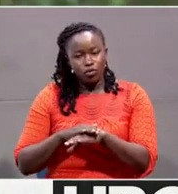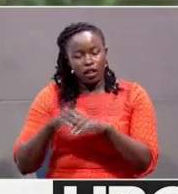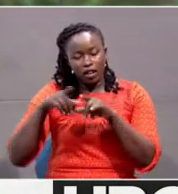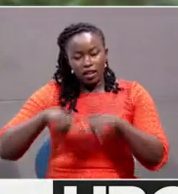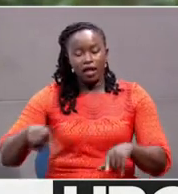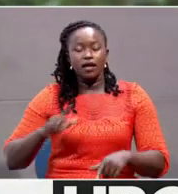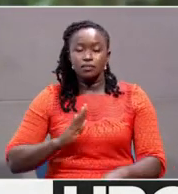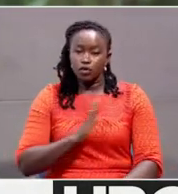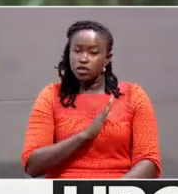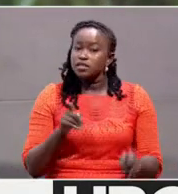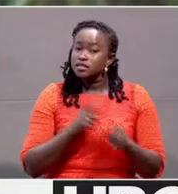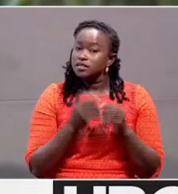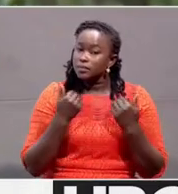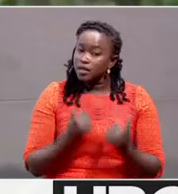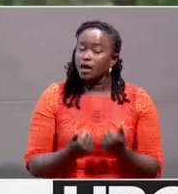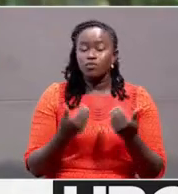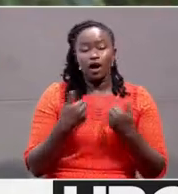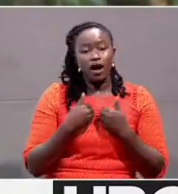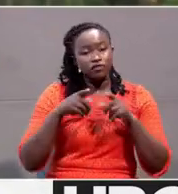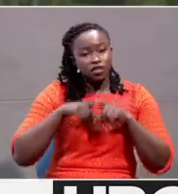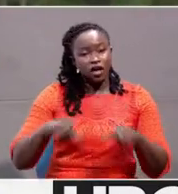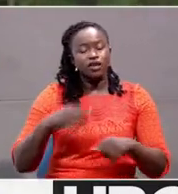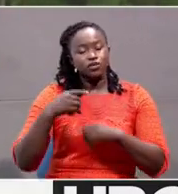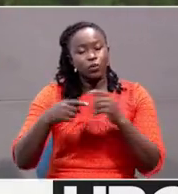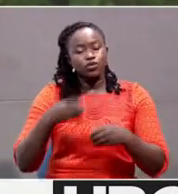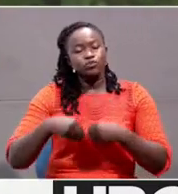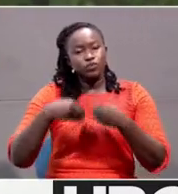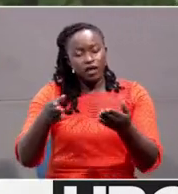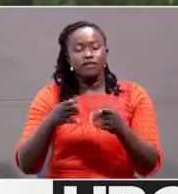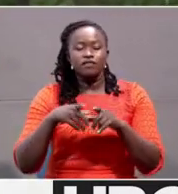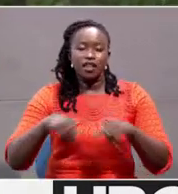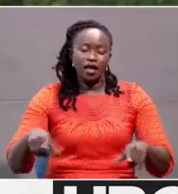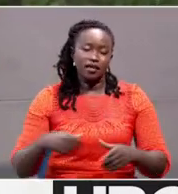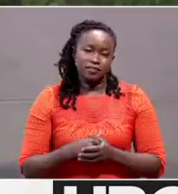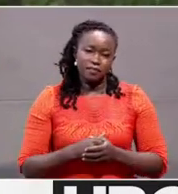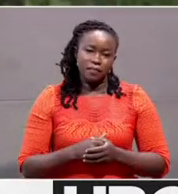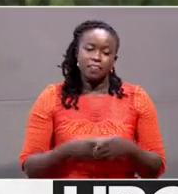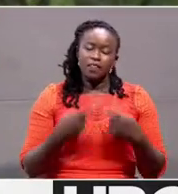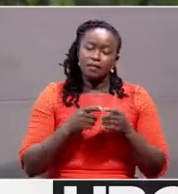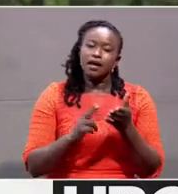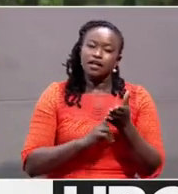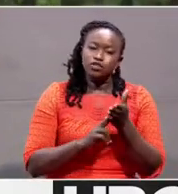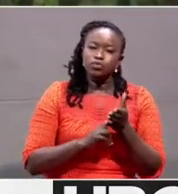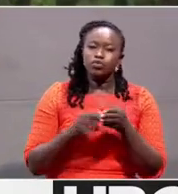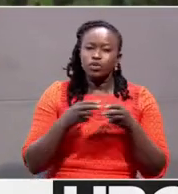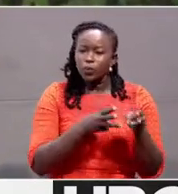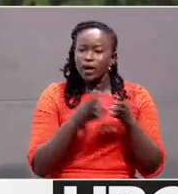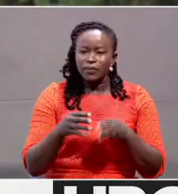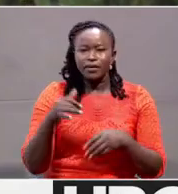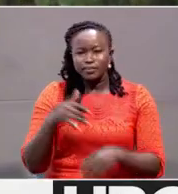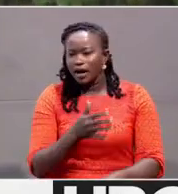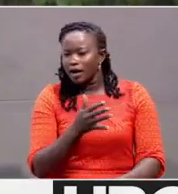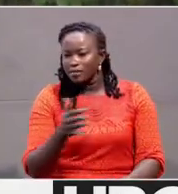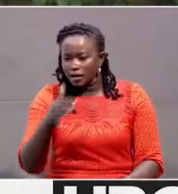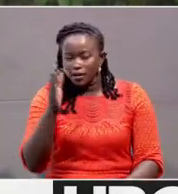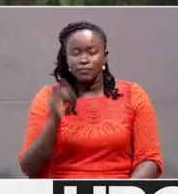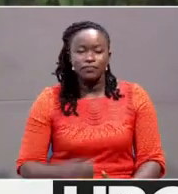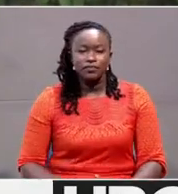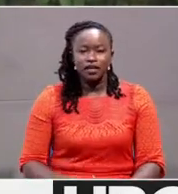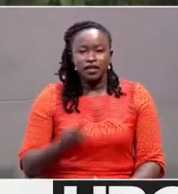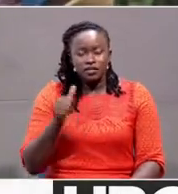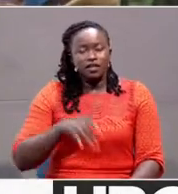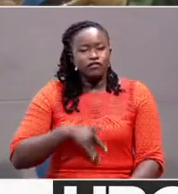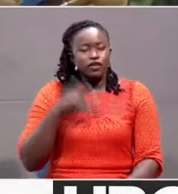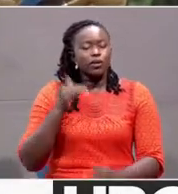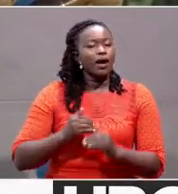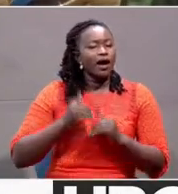eye mukono ne sawa zine chani ne takalie so ye gaba wano mbuyukwe nenga bakozesa rukujukuju Ntiibo yebali yali waguru ku